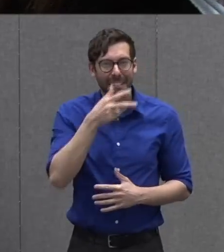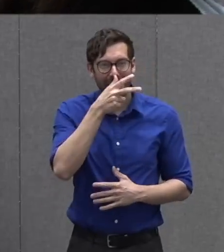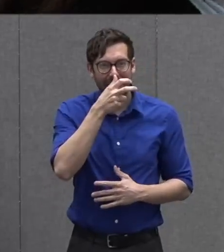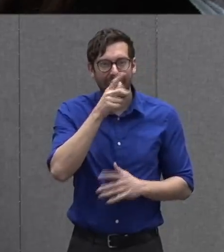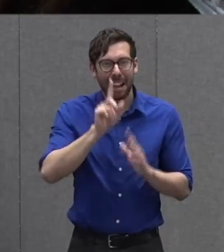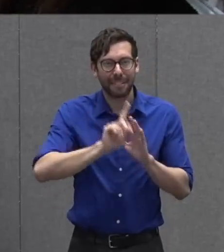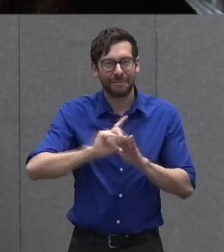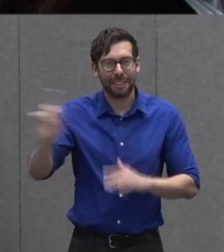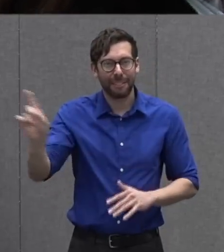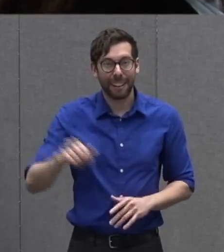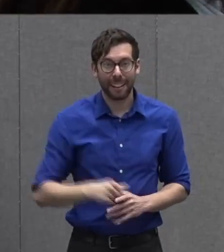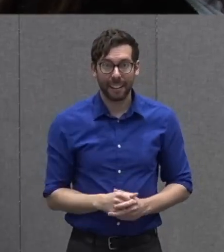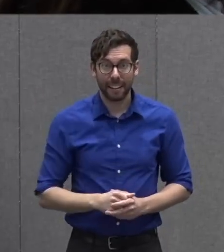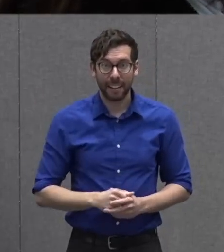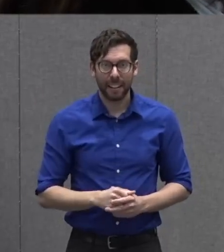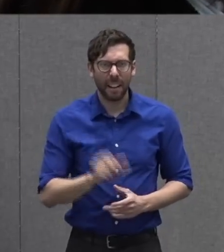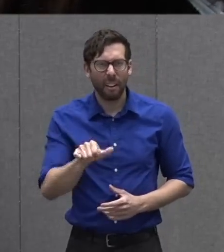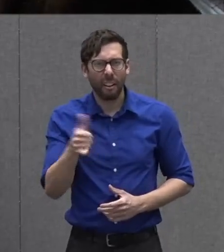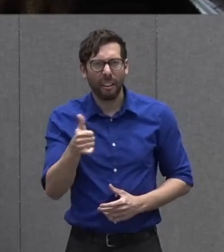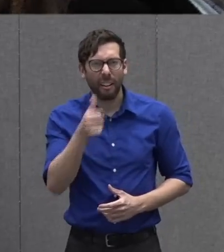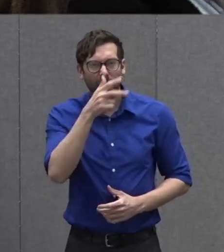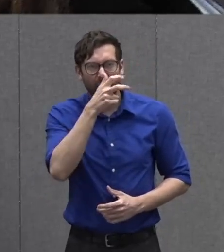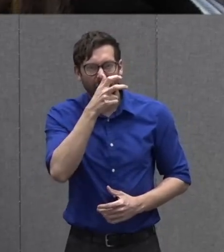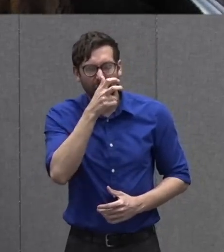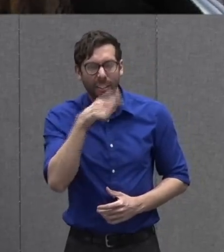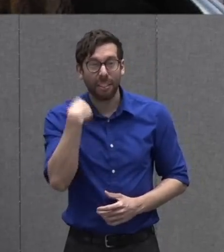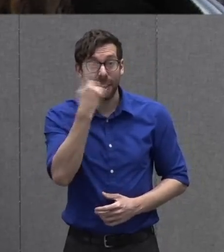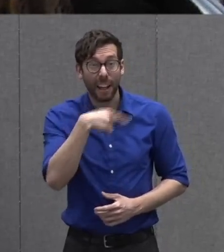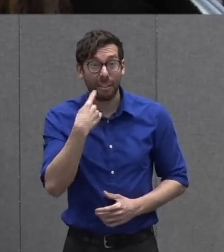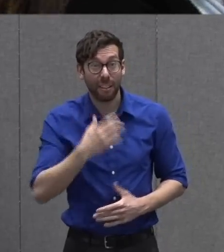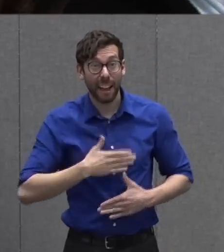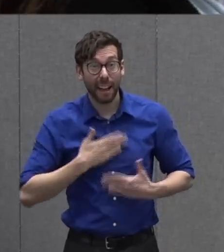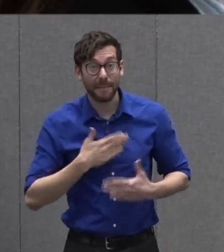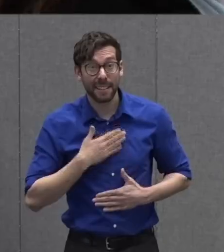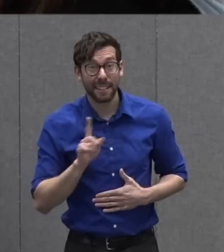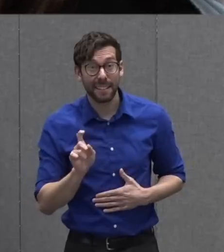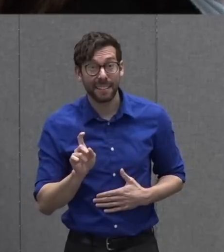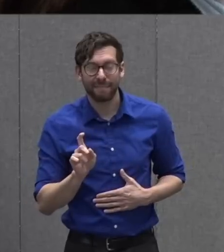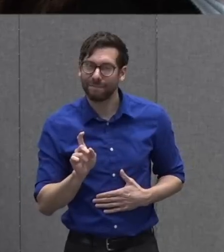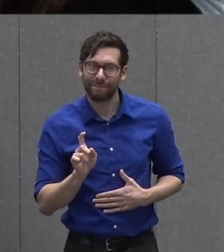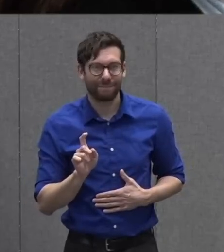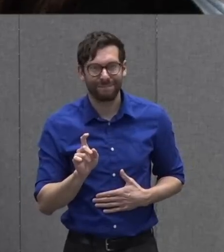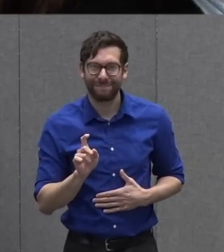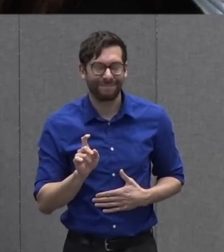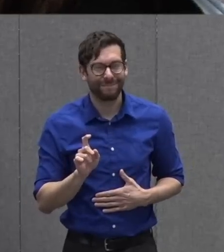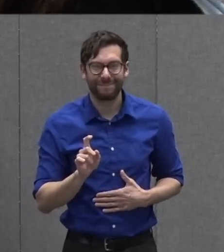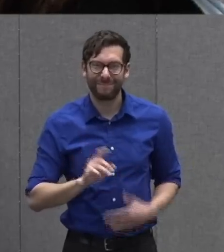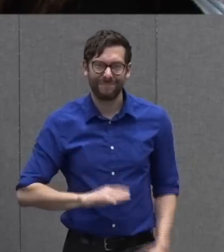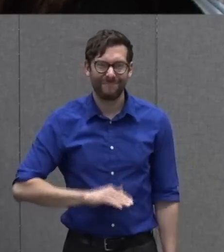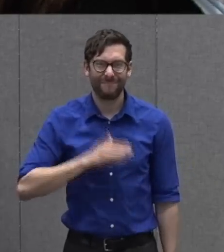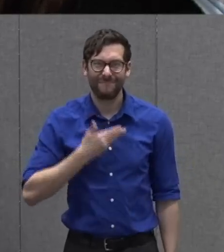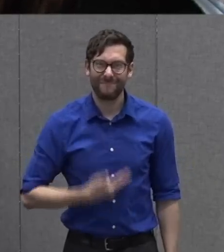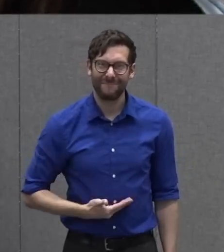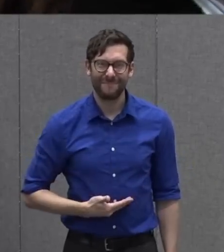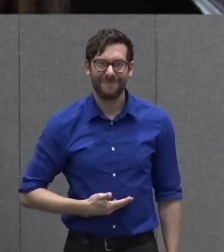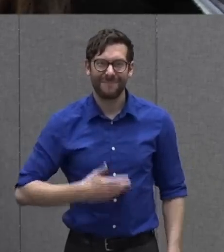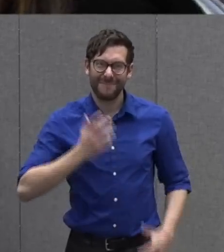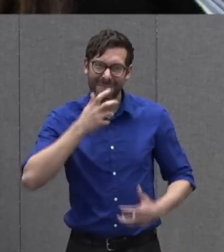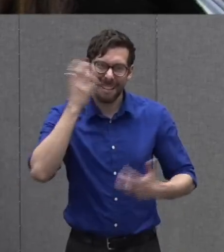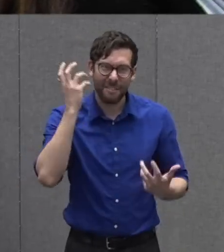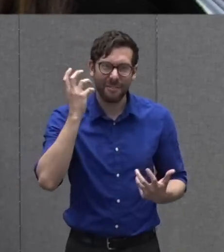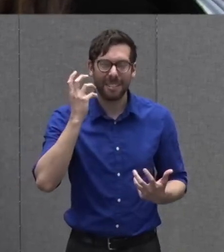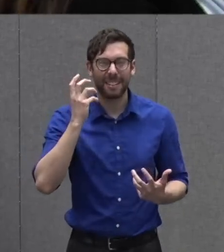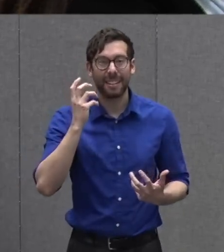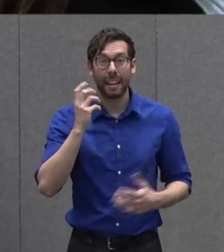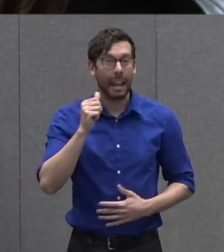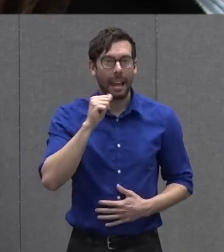Do these ants look happy? They are not happy. They look very angry, and they're not